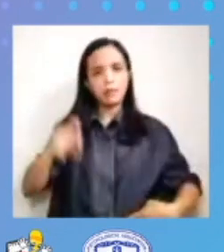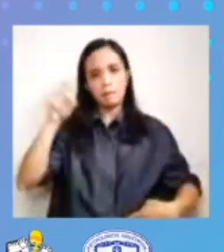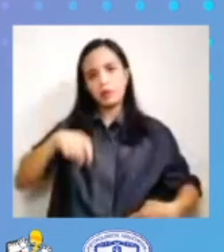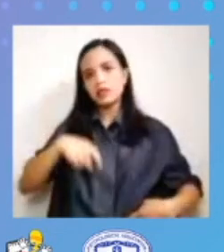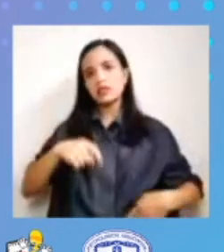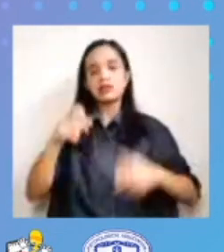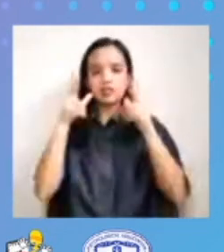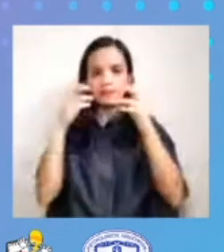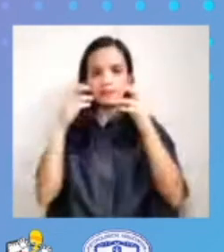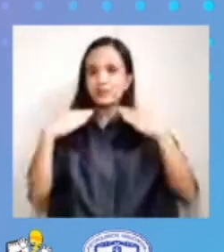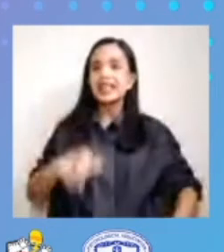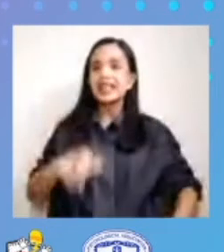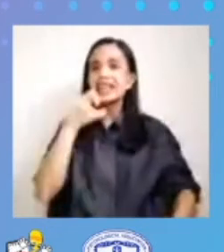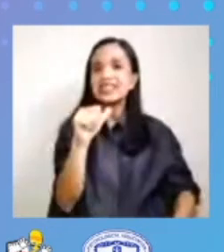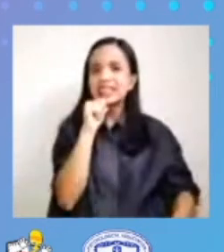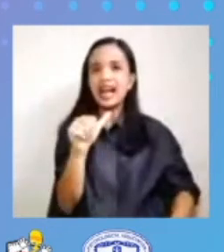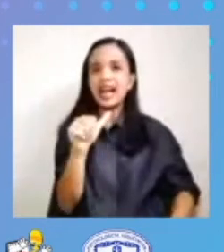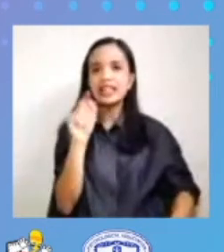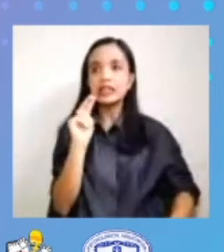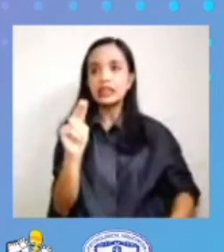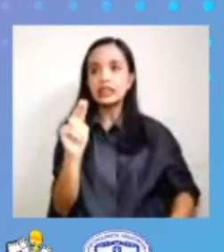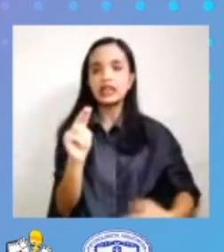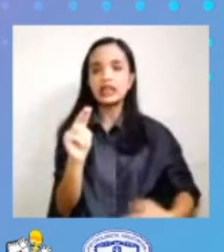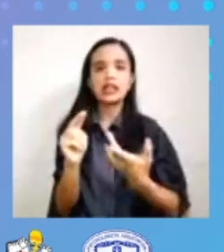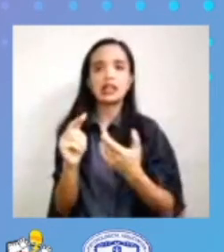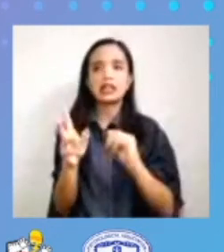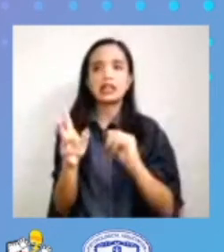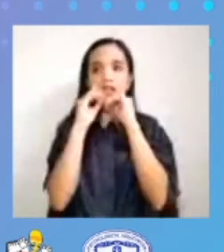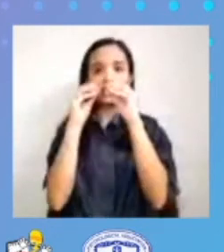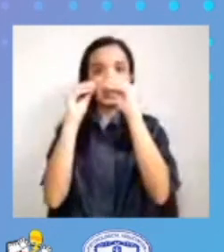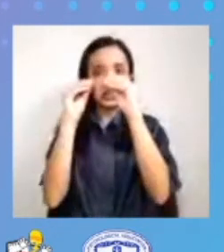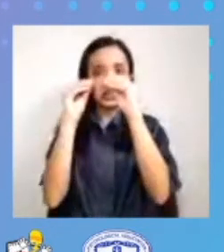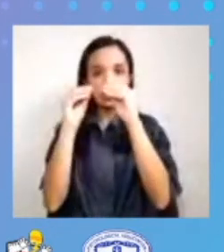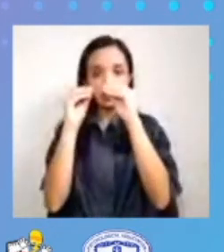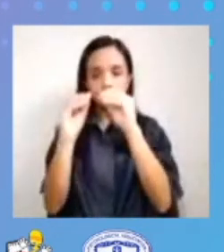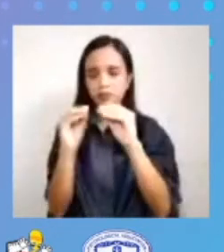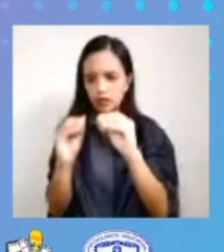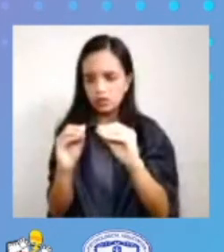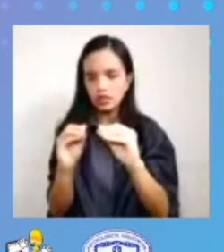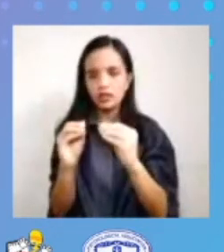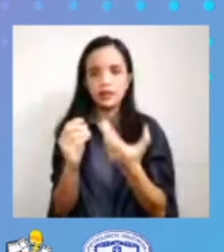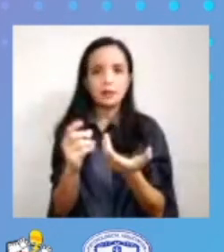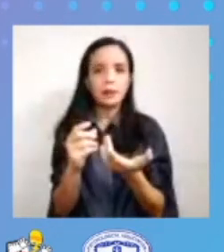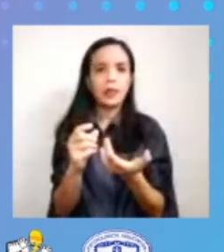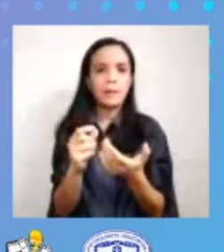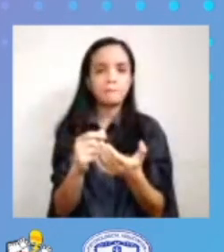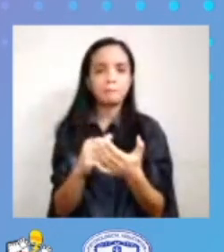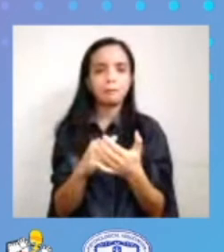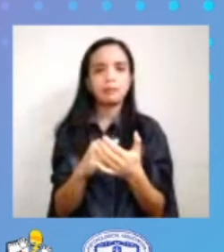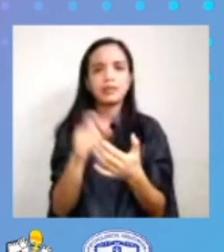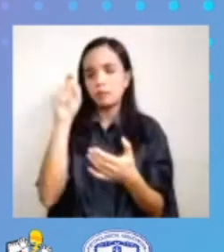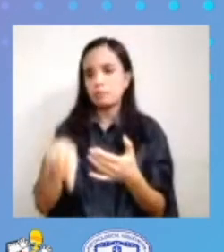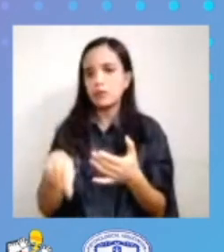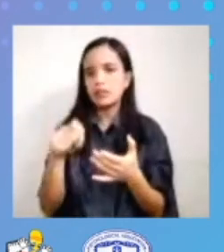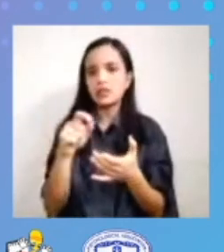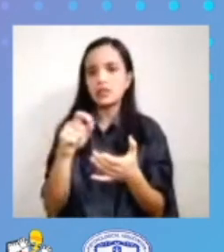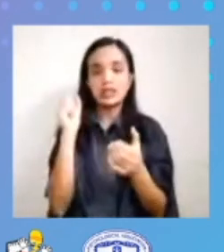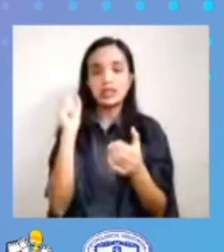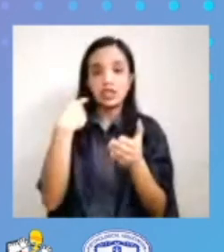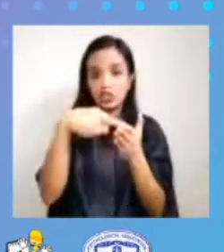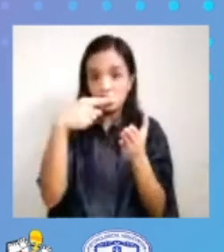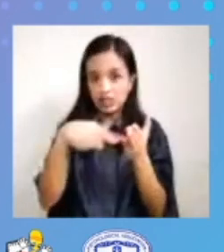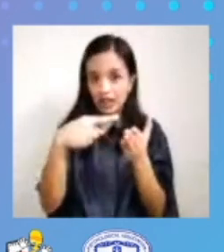dito. Ayan, ito po mula kay Miss Gina Bahaw, mula pa po sa DepEd Cebu City. I'm curious to